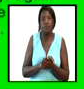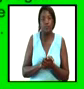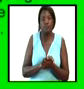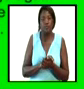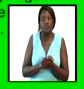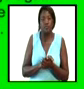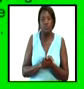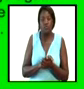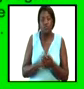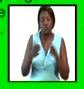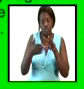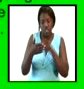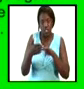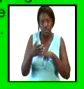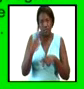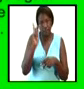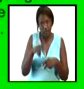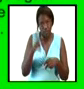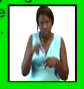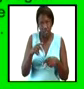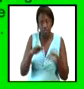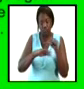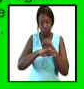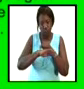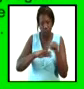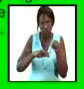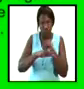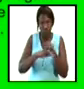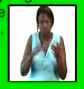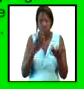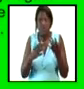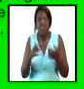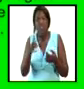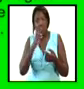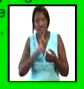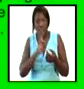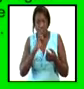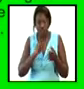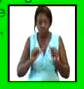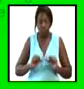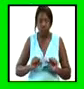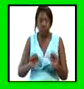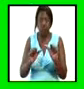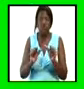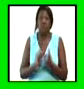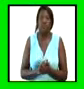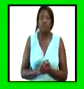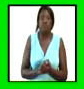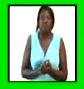And read through the passage again while underlining possible answers as you go along.